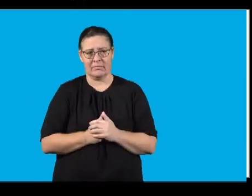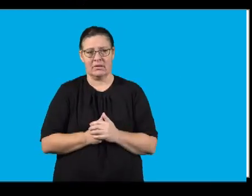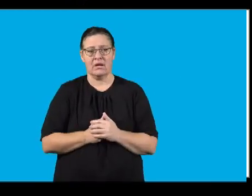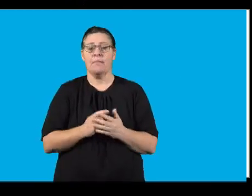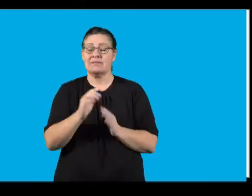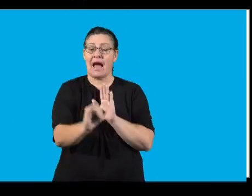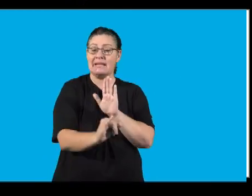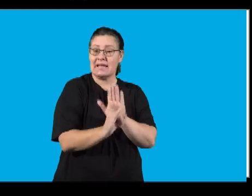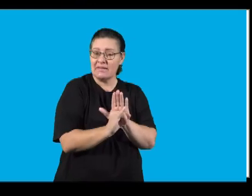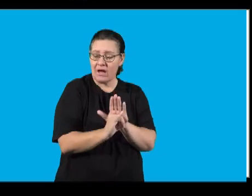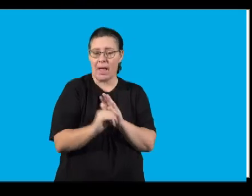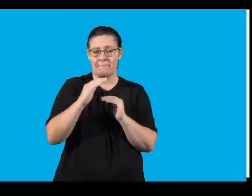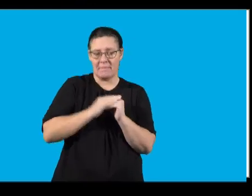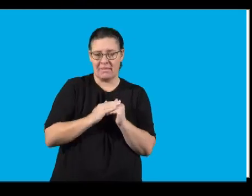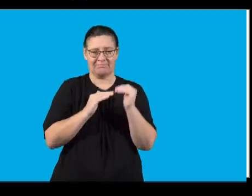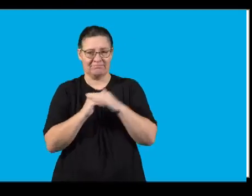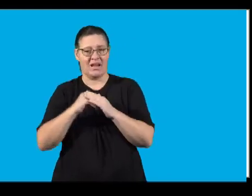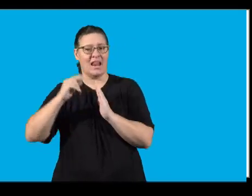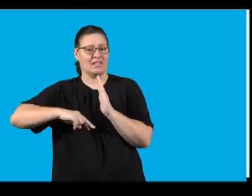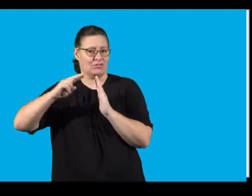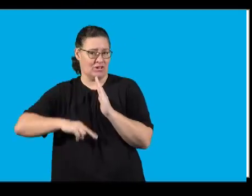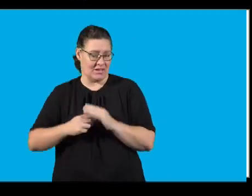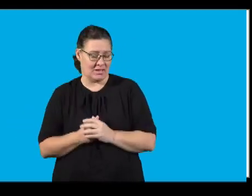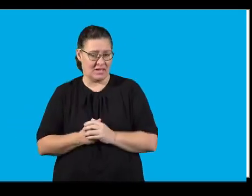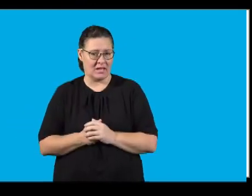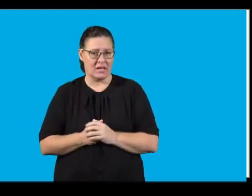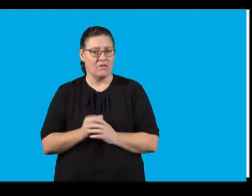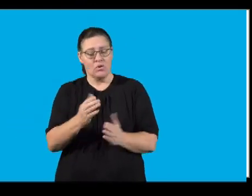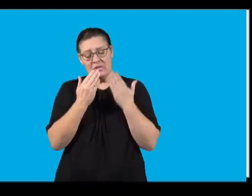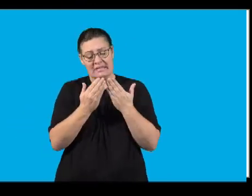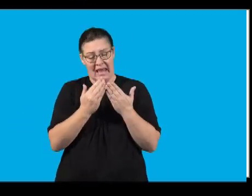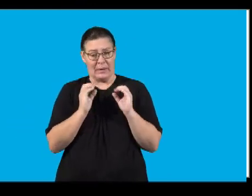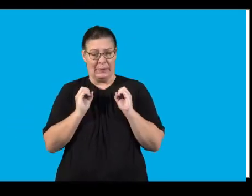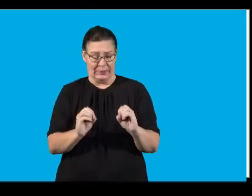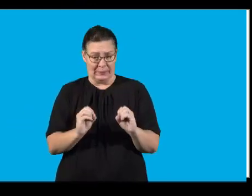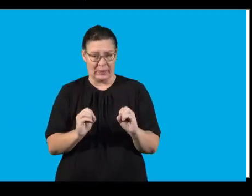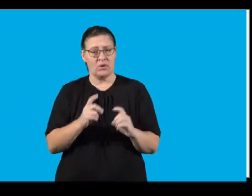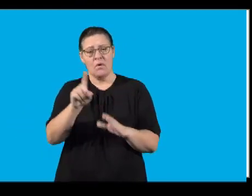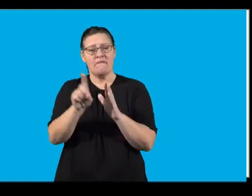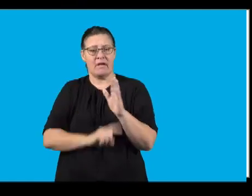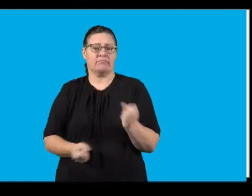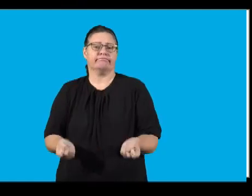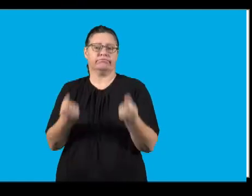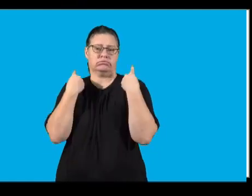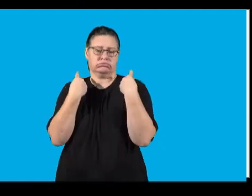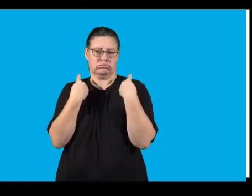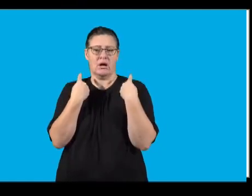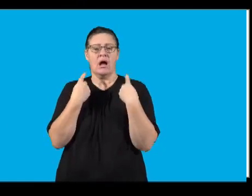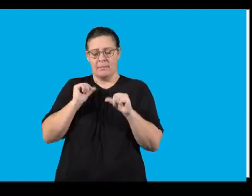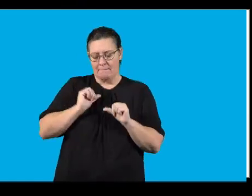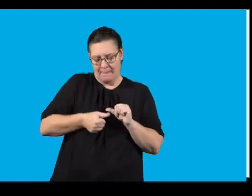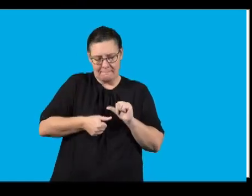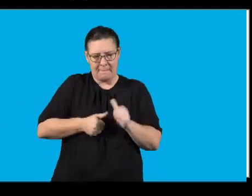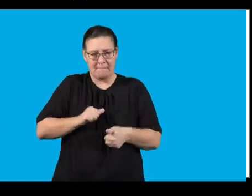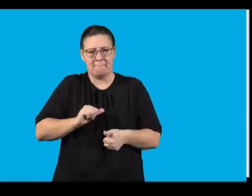then identifying the building blocks of literature. When you do not study your text, then you fail to understand the sequence of